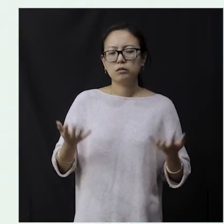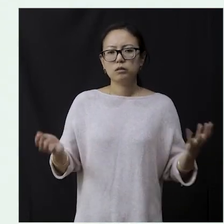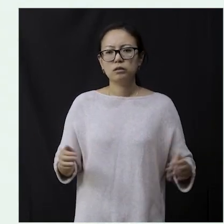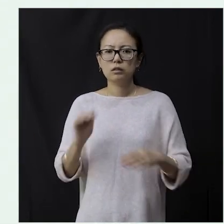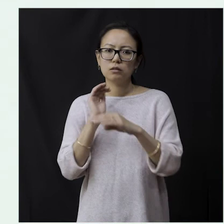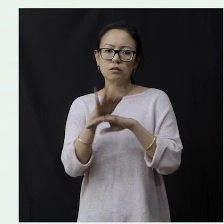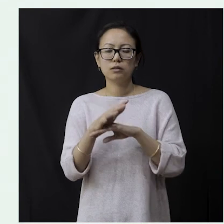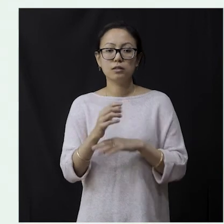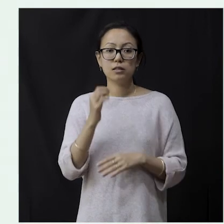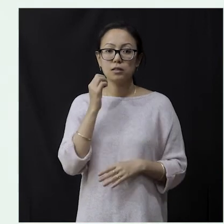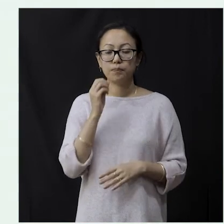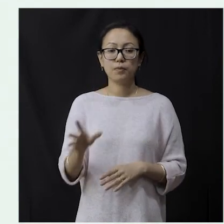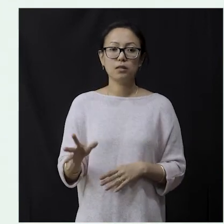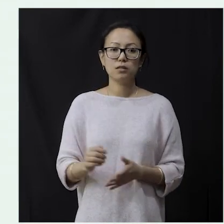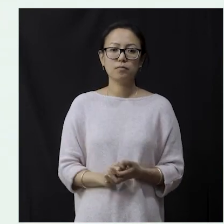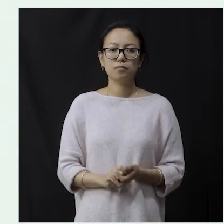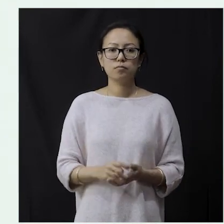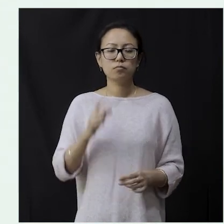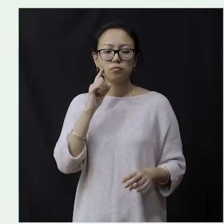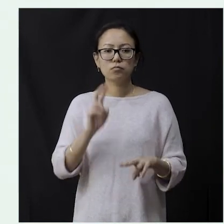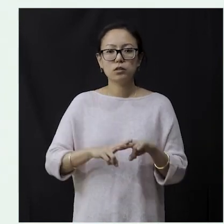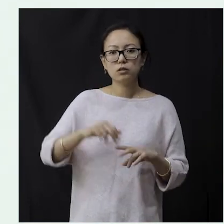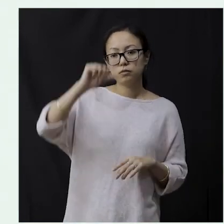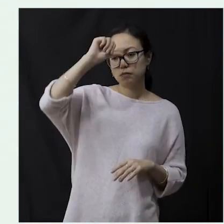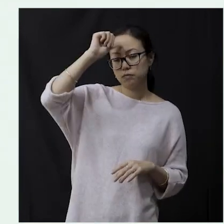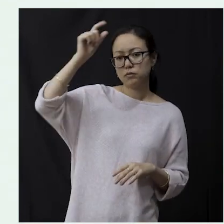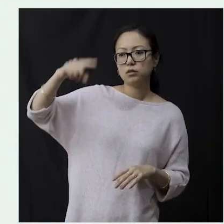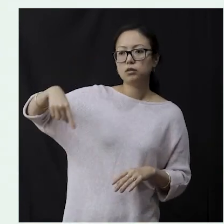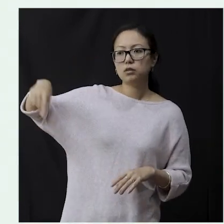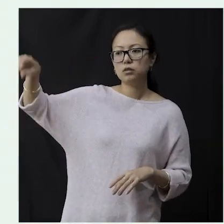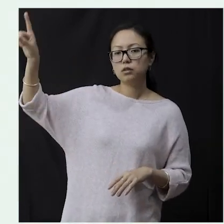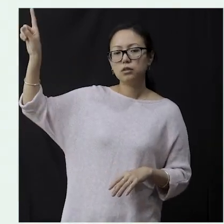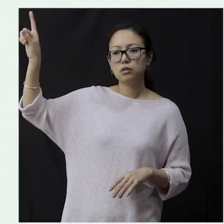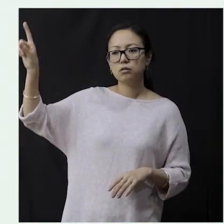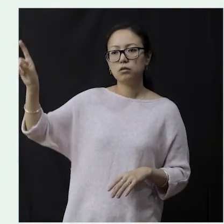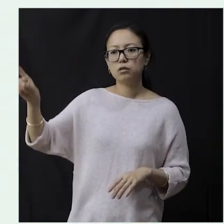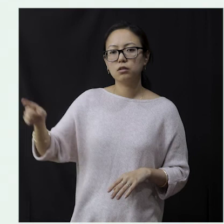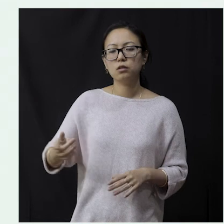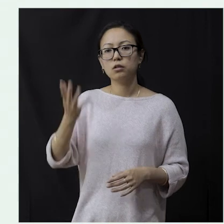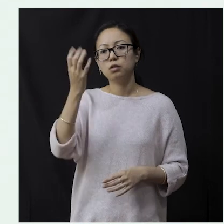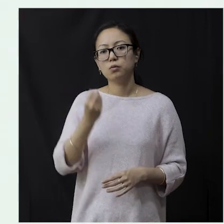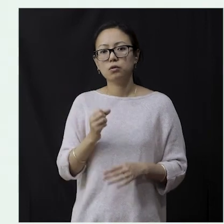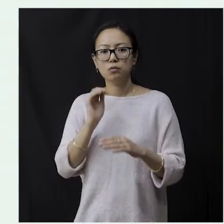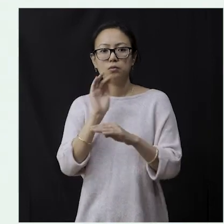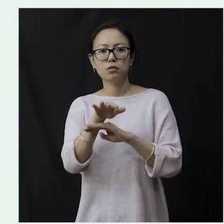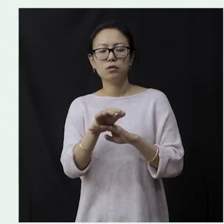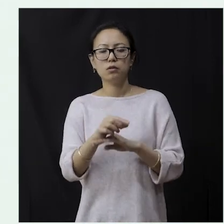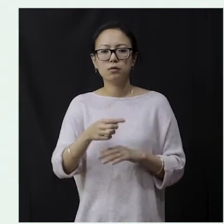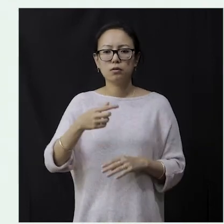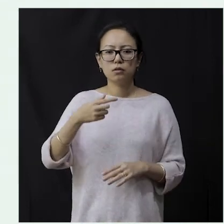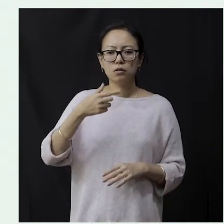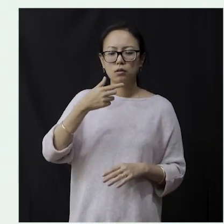let me give you an example from India, okay? Indians, they started sending their spices. Spices are